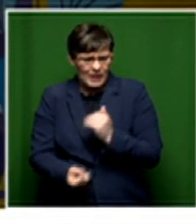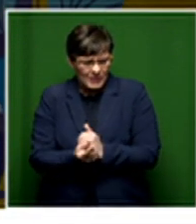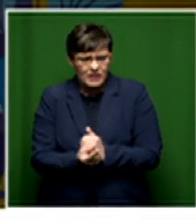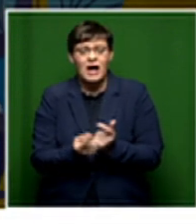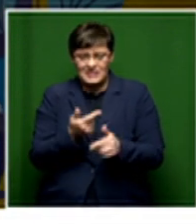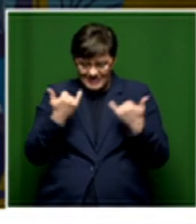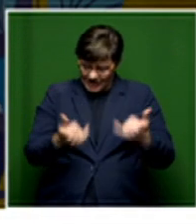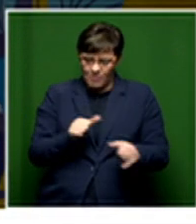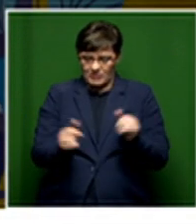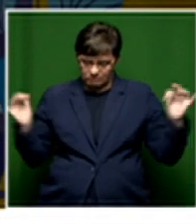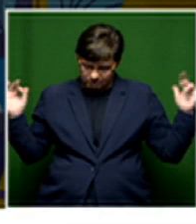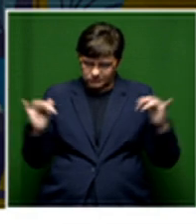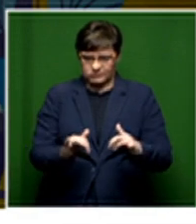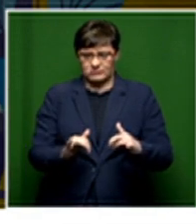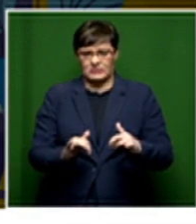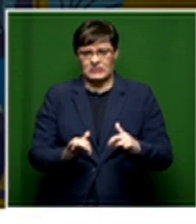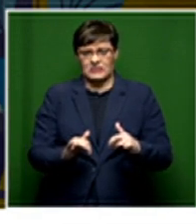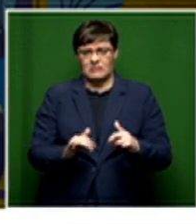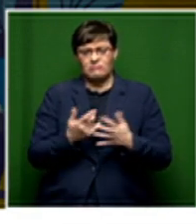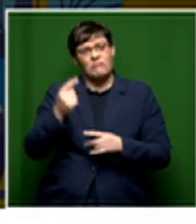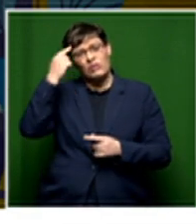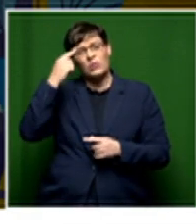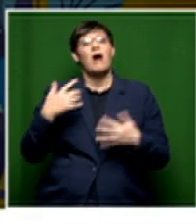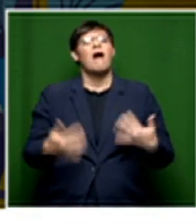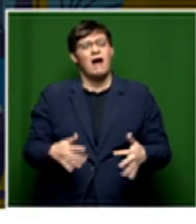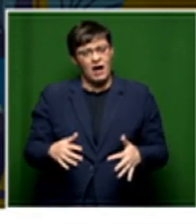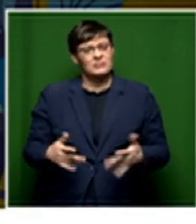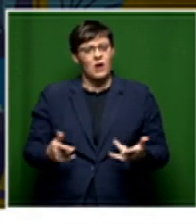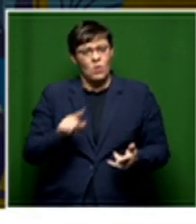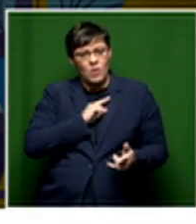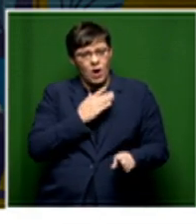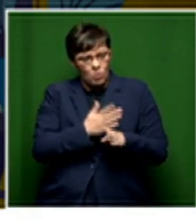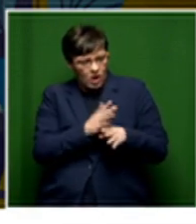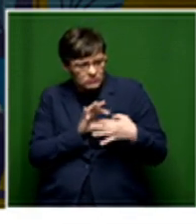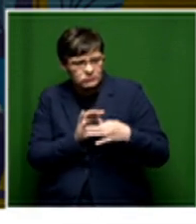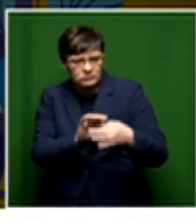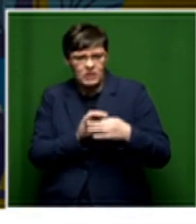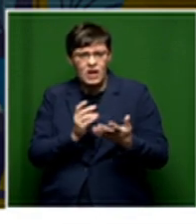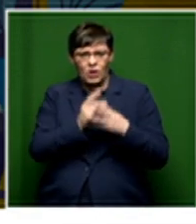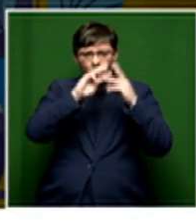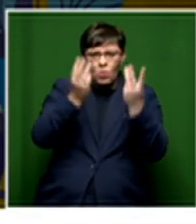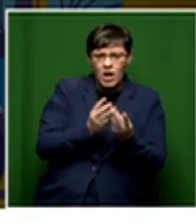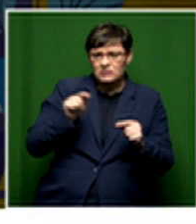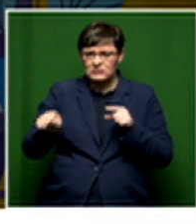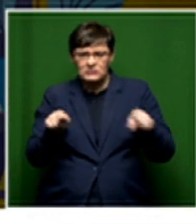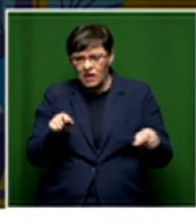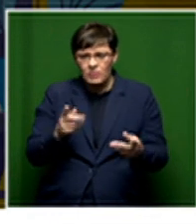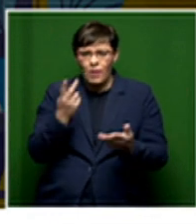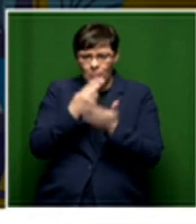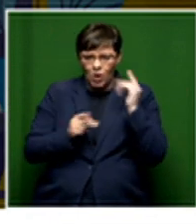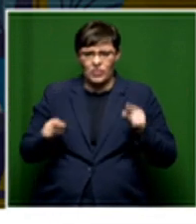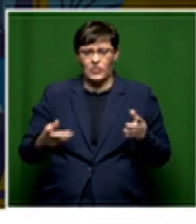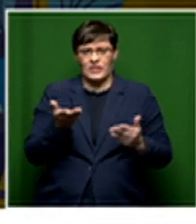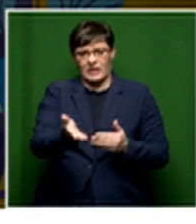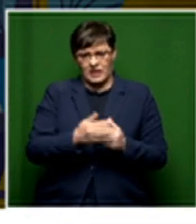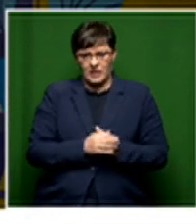come together. And in fact, we thought it's a great time for us to collaborate with Smart Procurement World so we can bring both sides of the table.